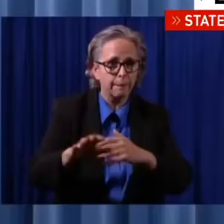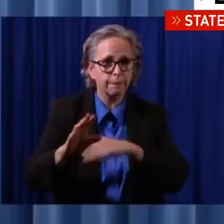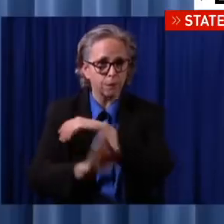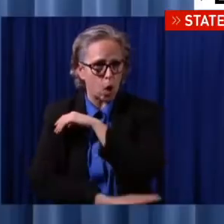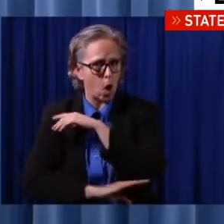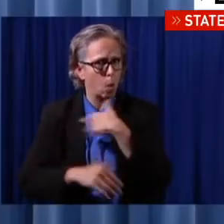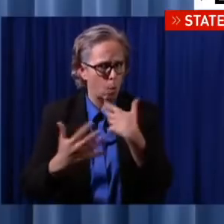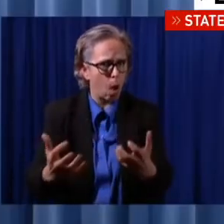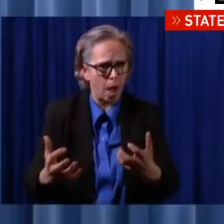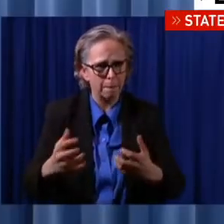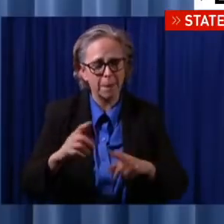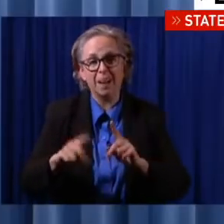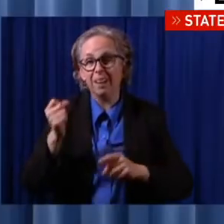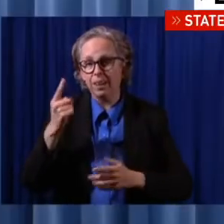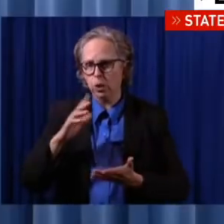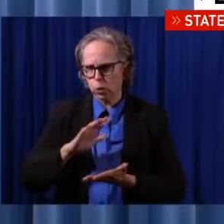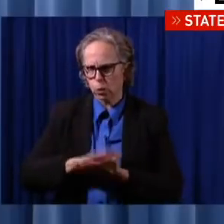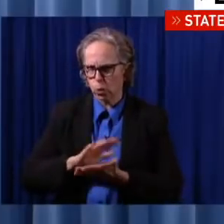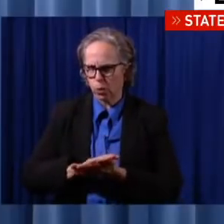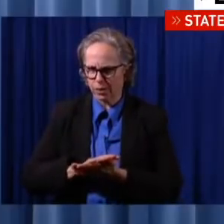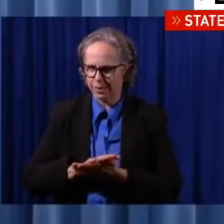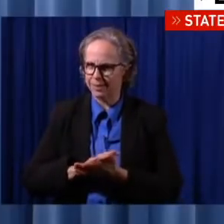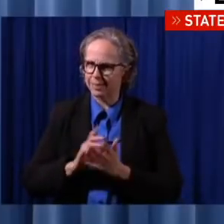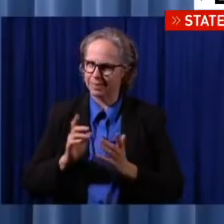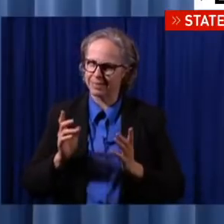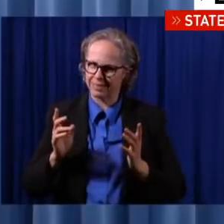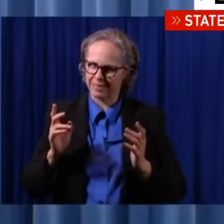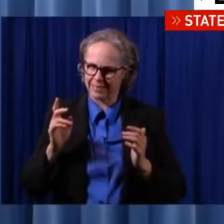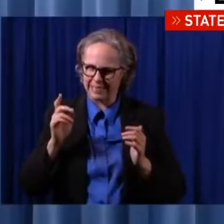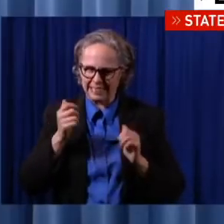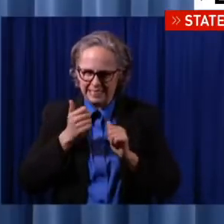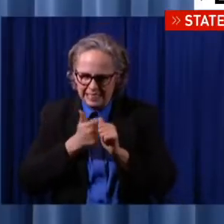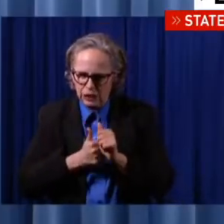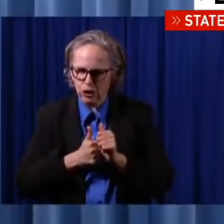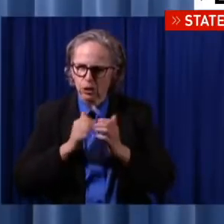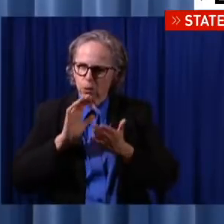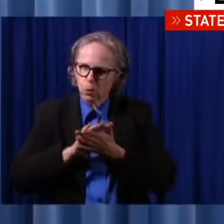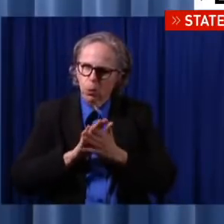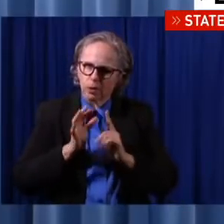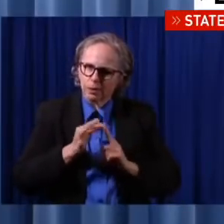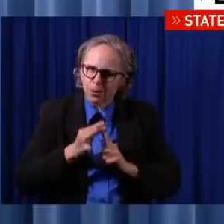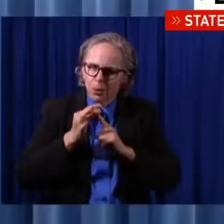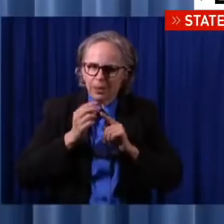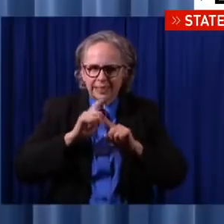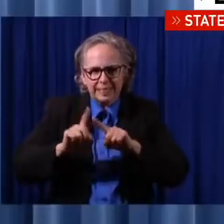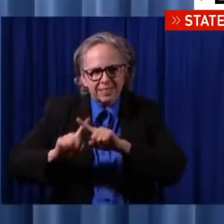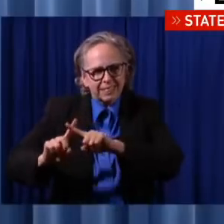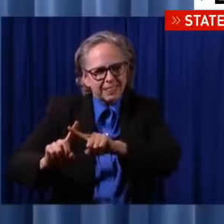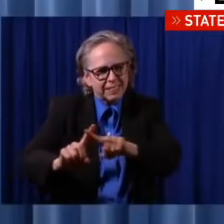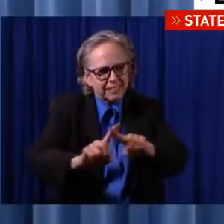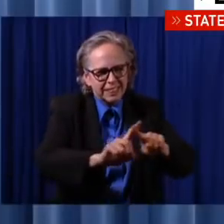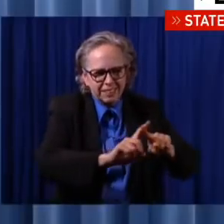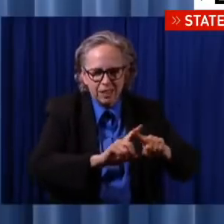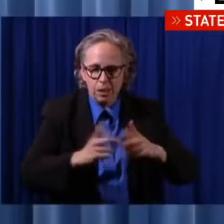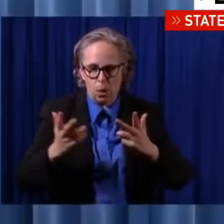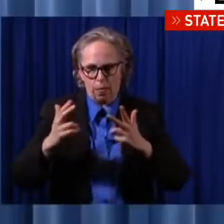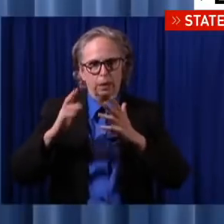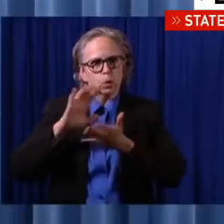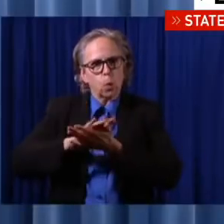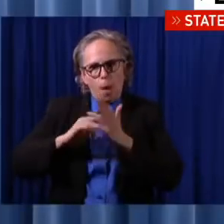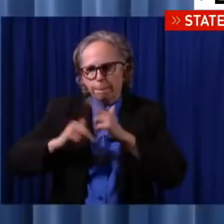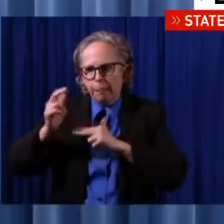schools are, because every school is different, every school building is configured different, every school population,